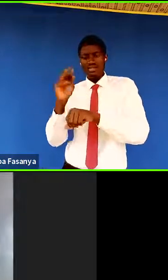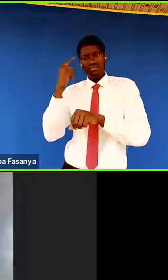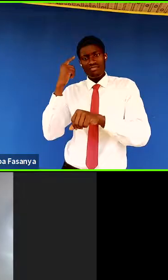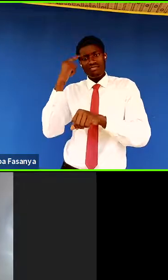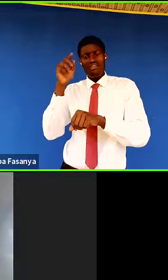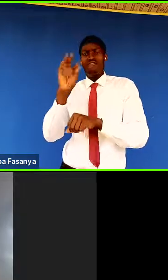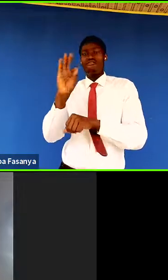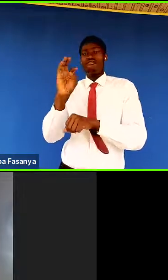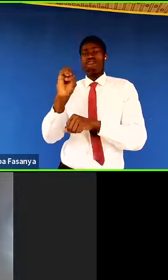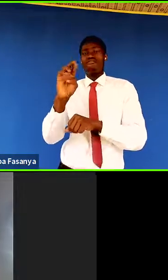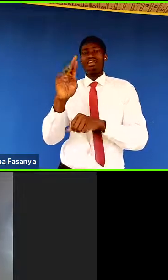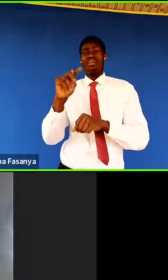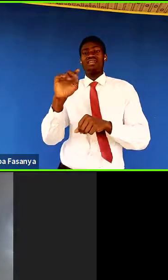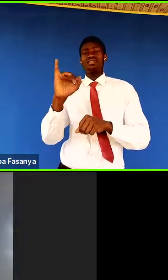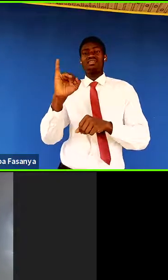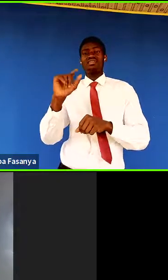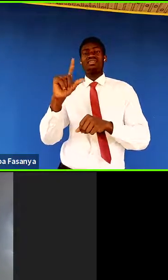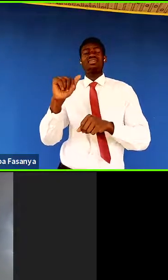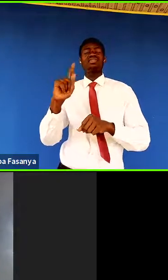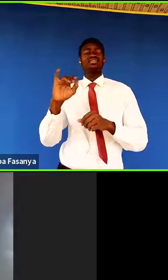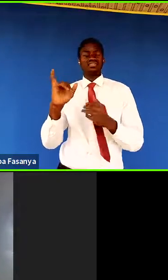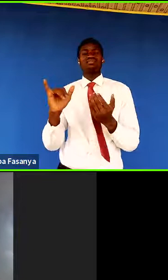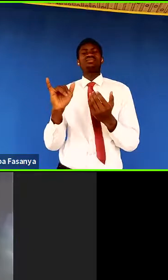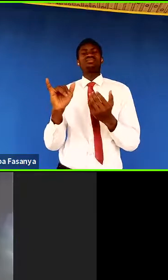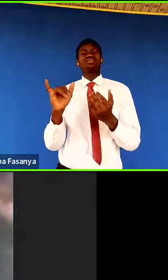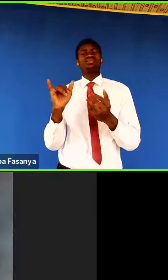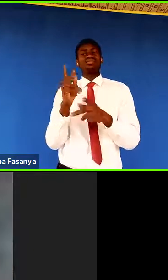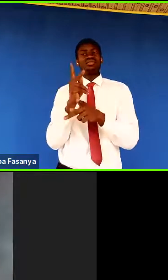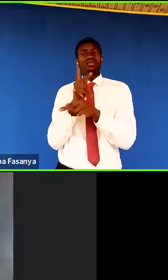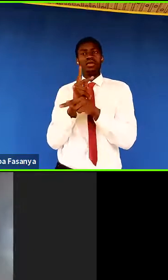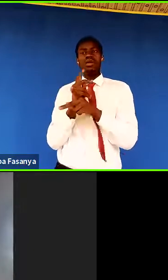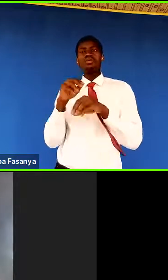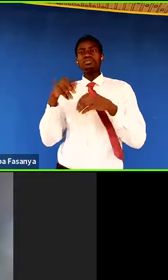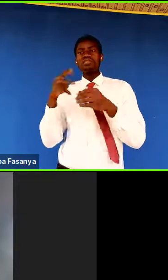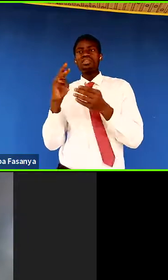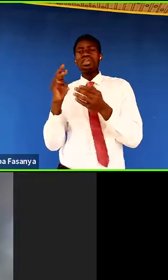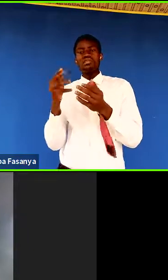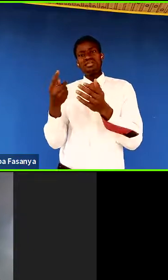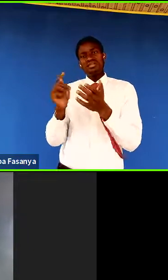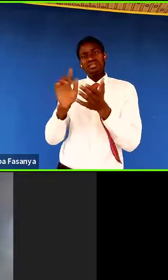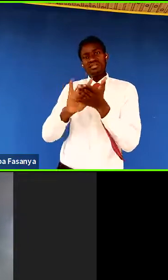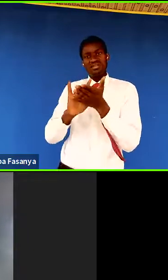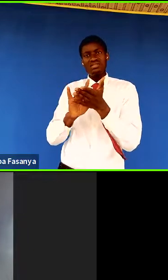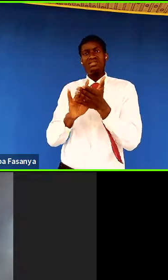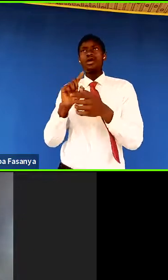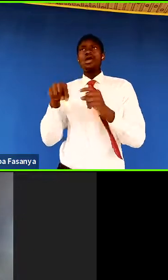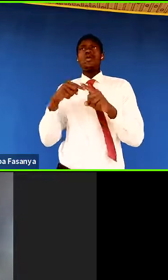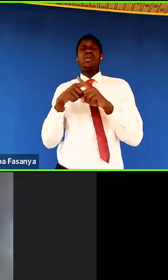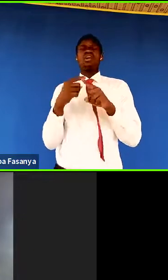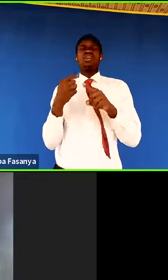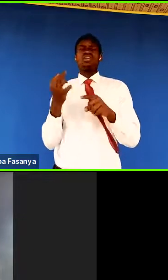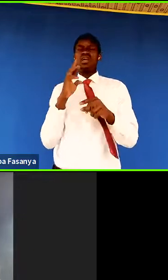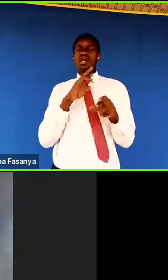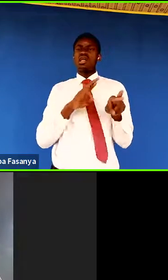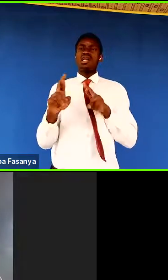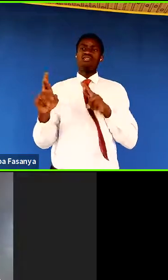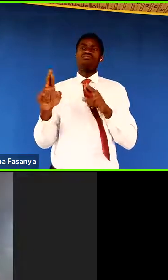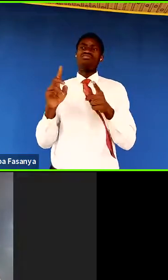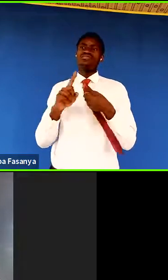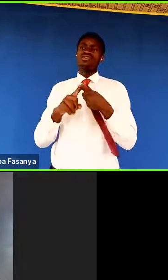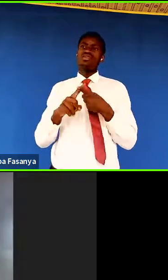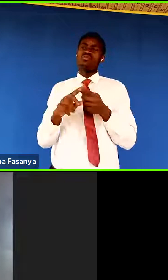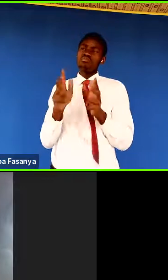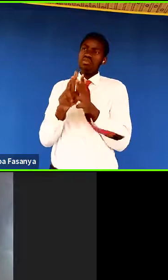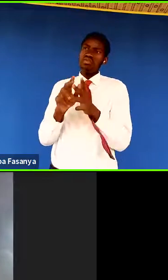rather than give them the chemotherapy and then it damages. And when they are ready to settle down, they're saying, oh, this thing has affected your sperm, it